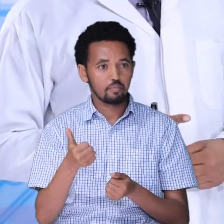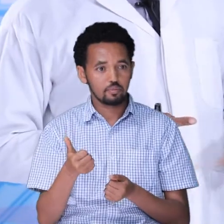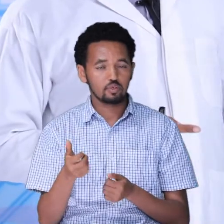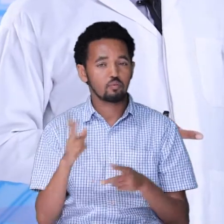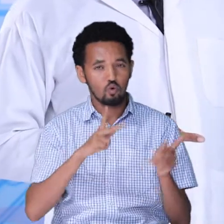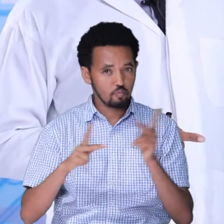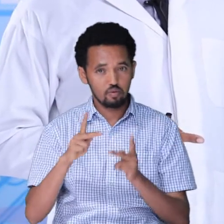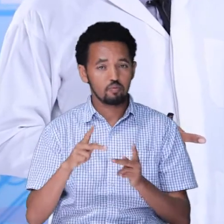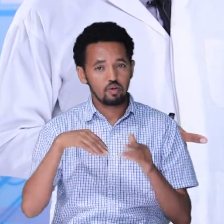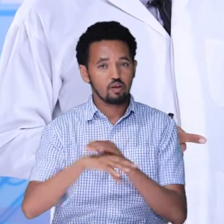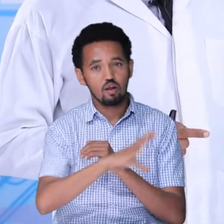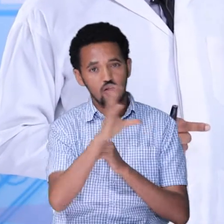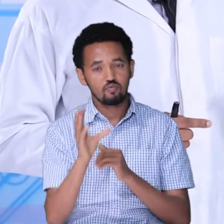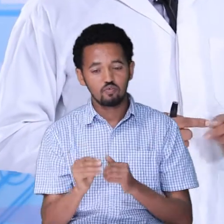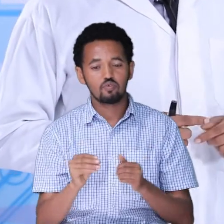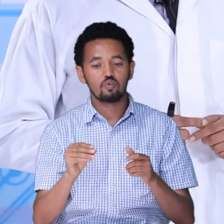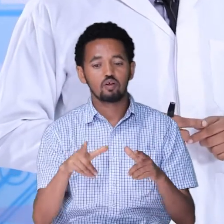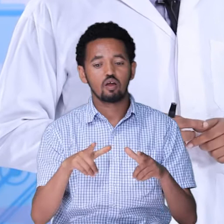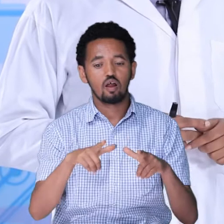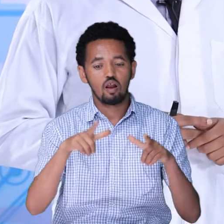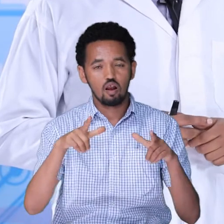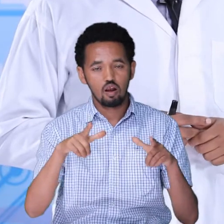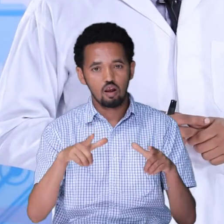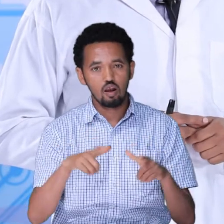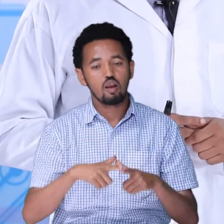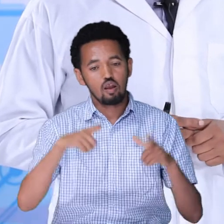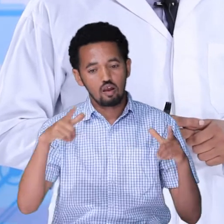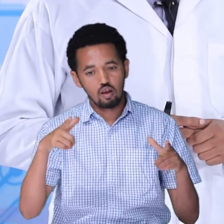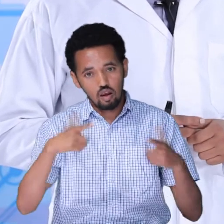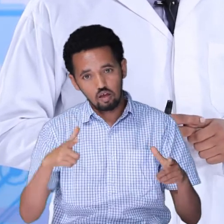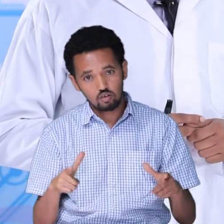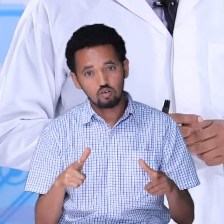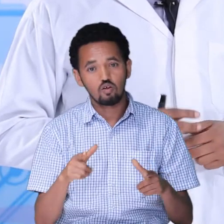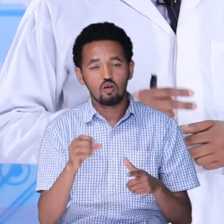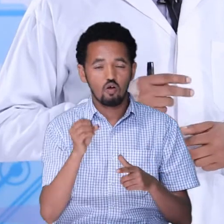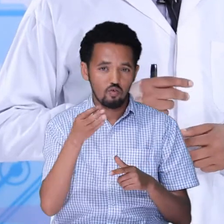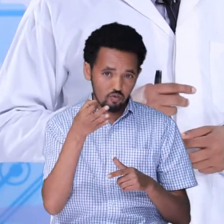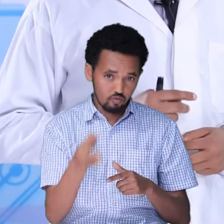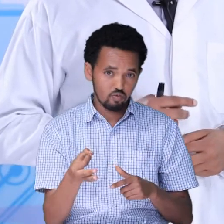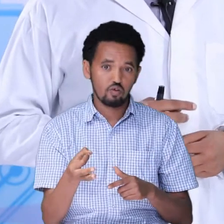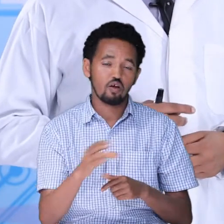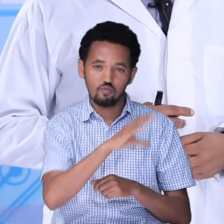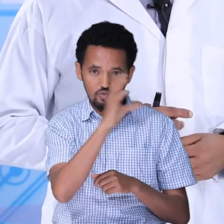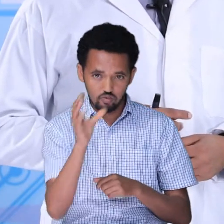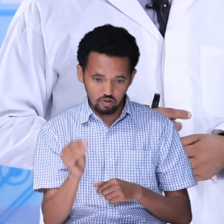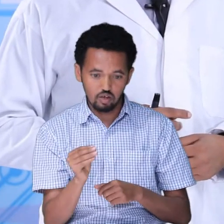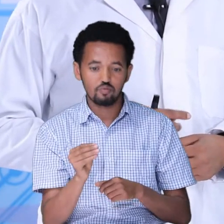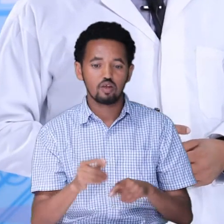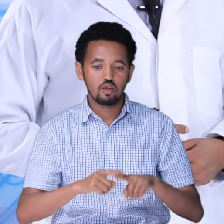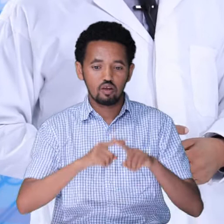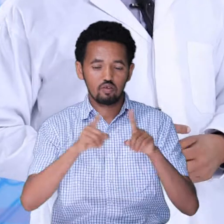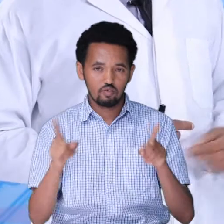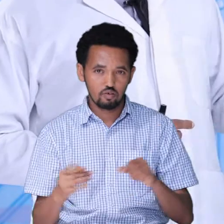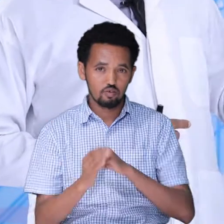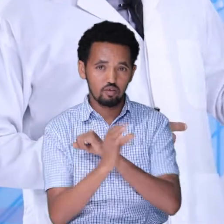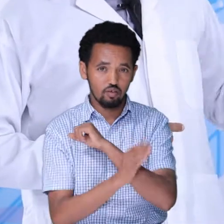were lack of political stability among different African